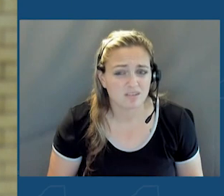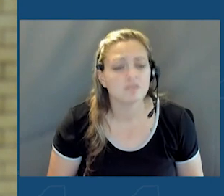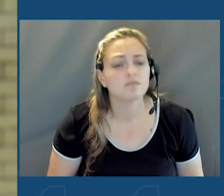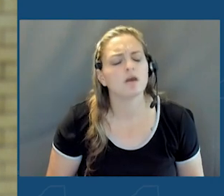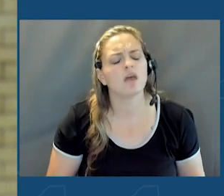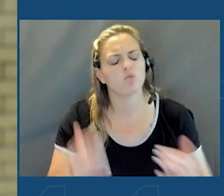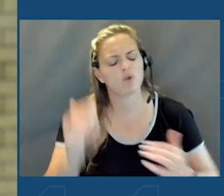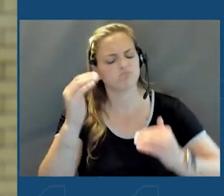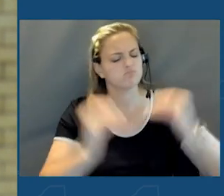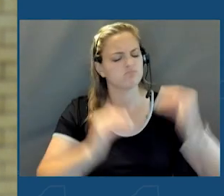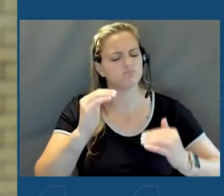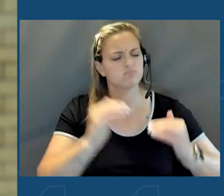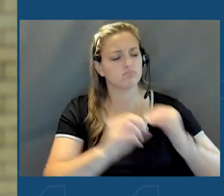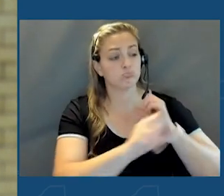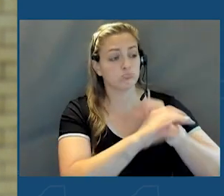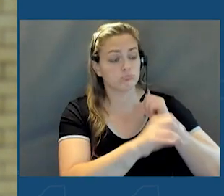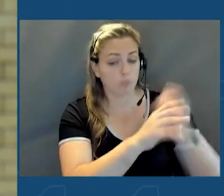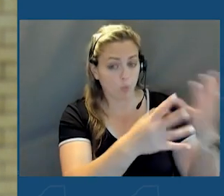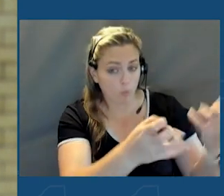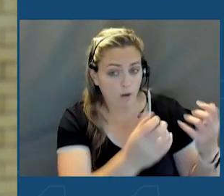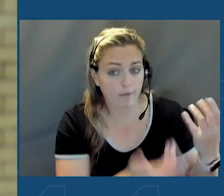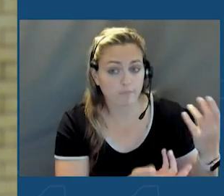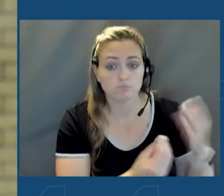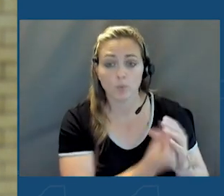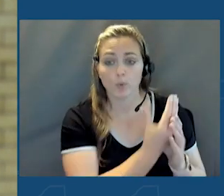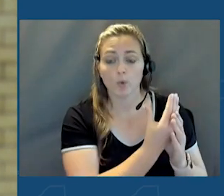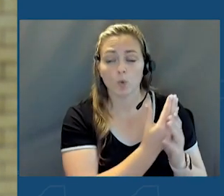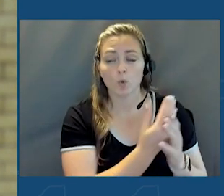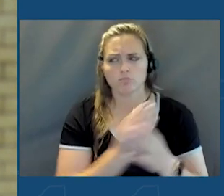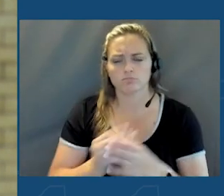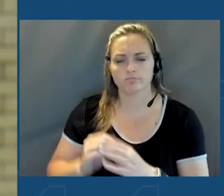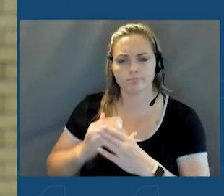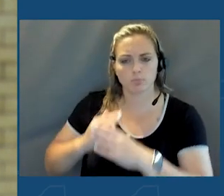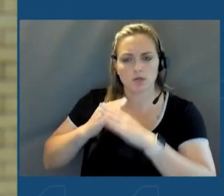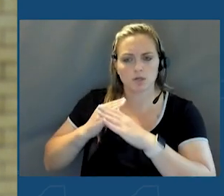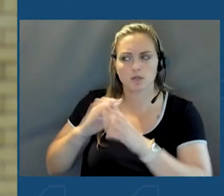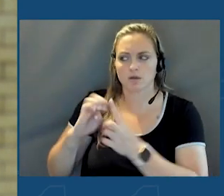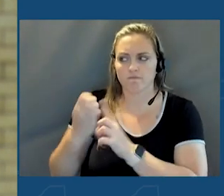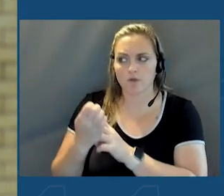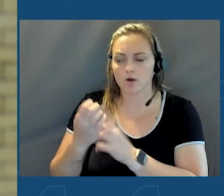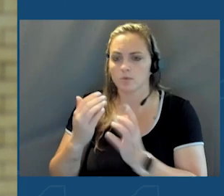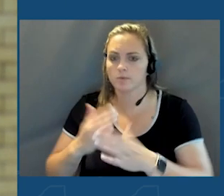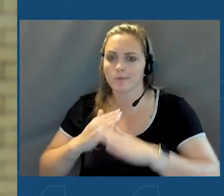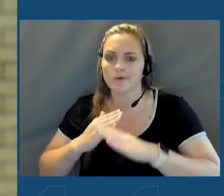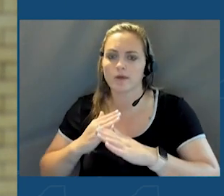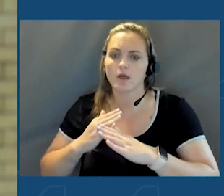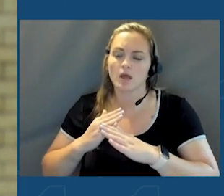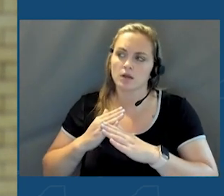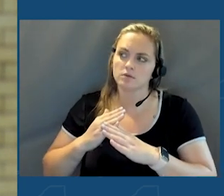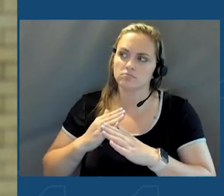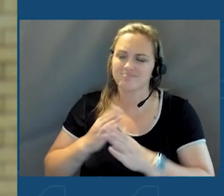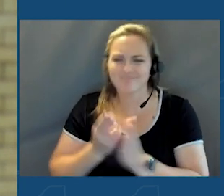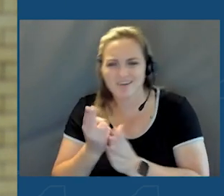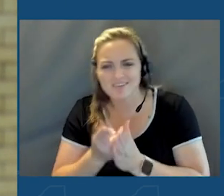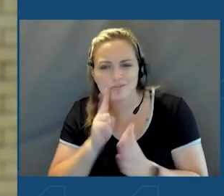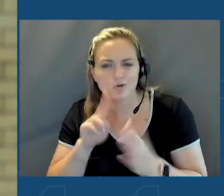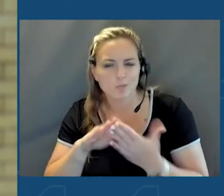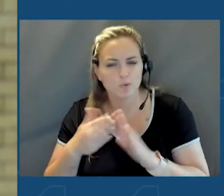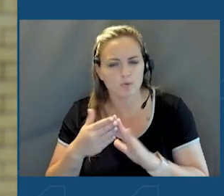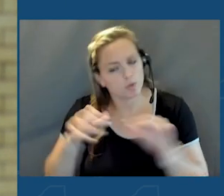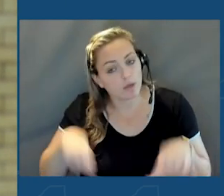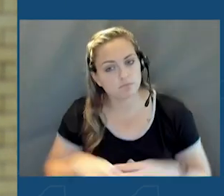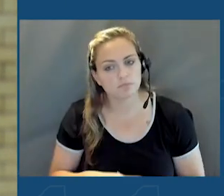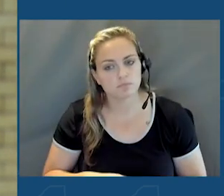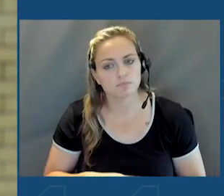between promoting growth and protecting the environment and protecting the integrity of our communities. I know we can.